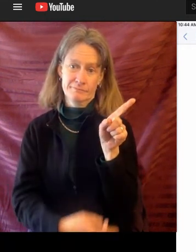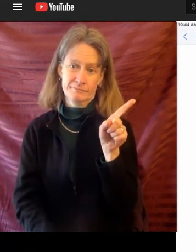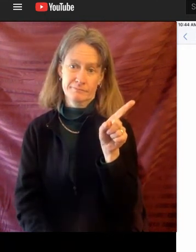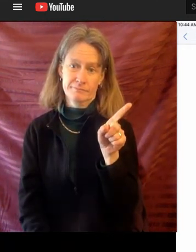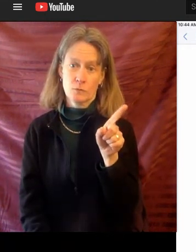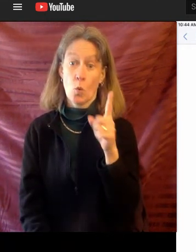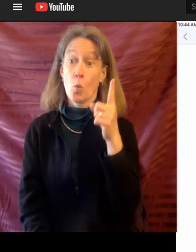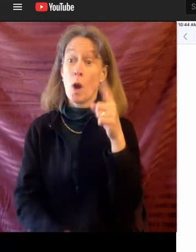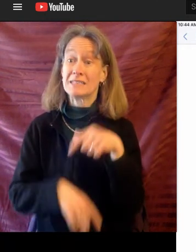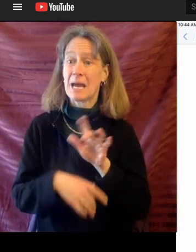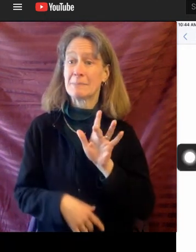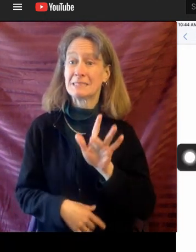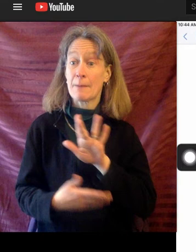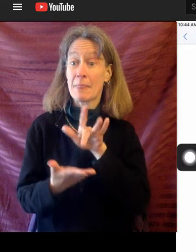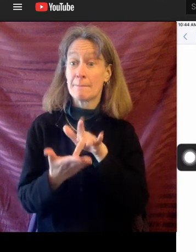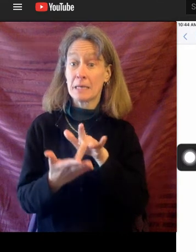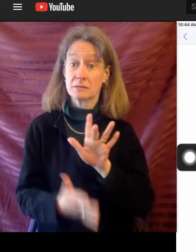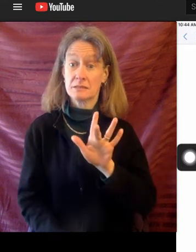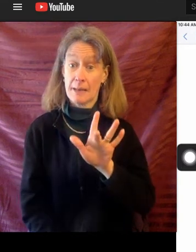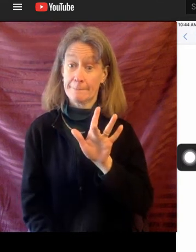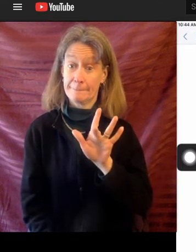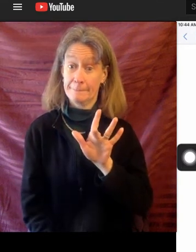tap once in the middle of the screen,